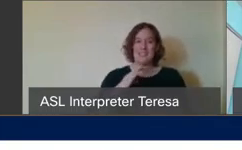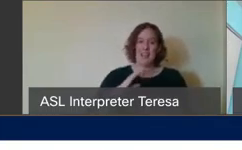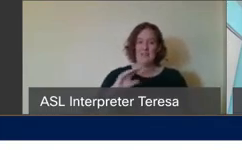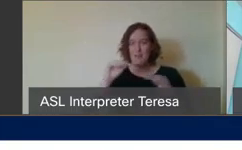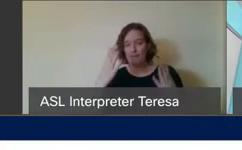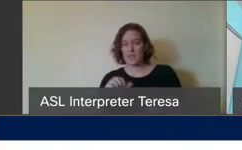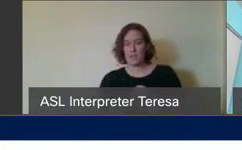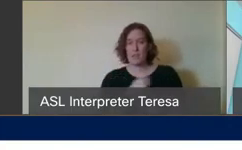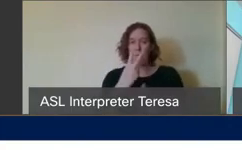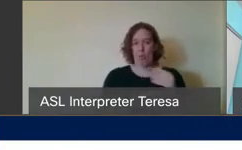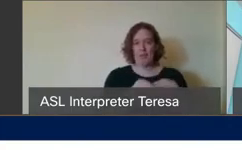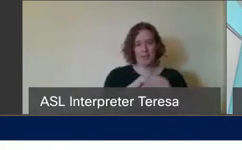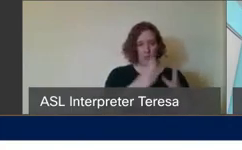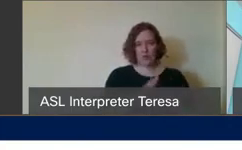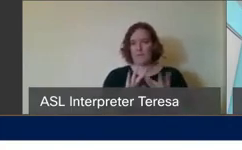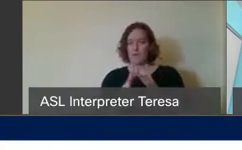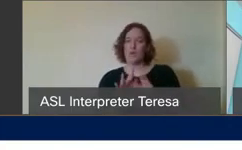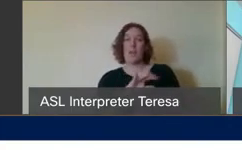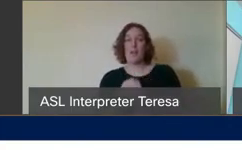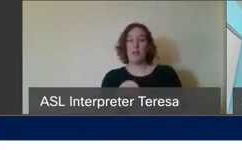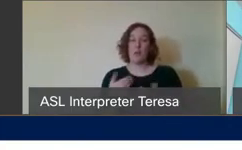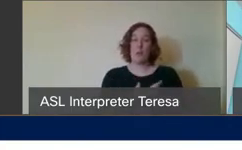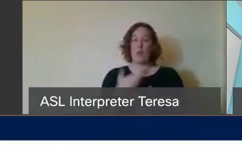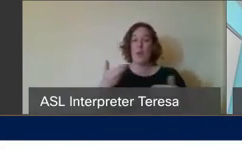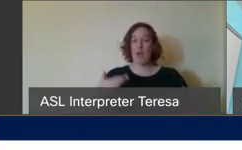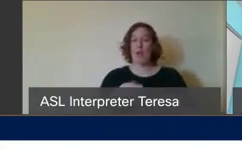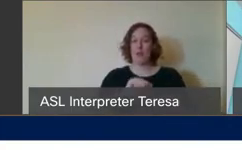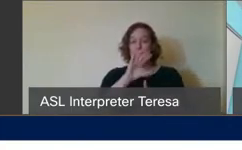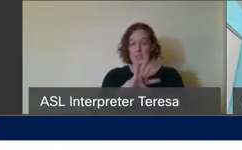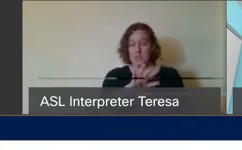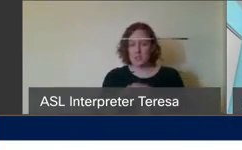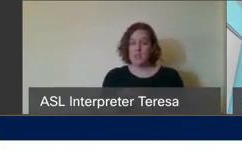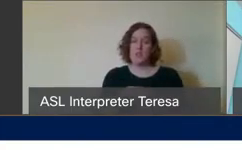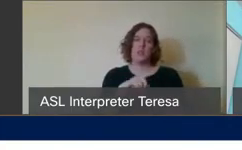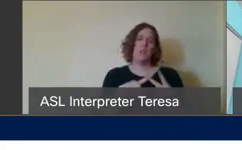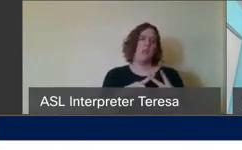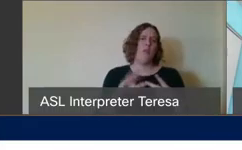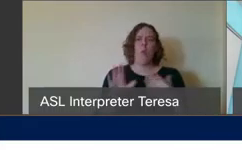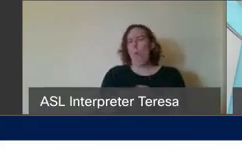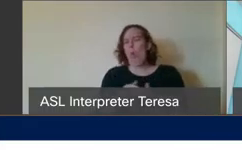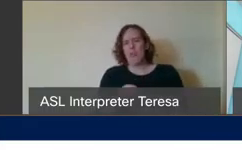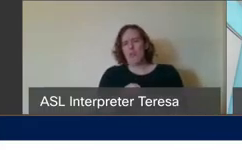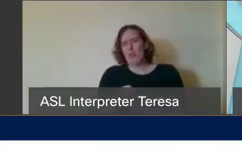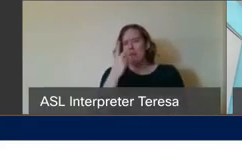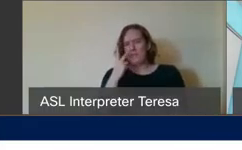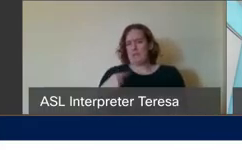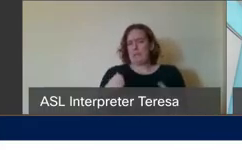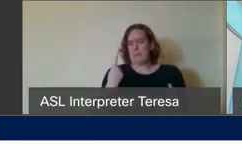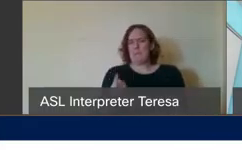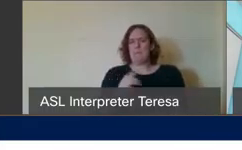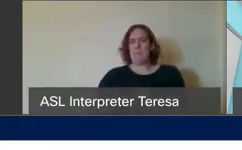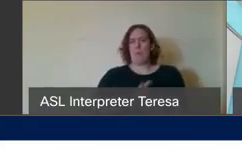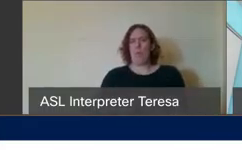person. That includes new hire orientation, all of the trainings that you've seen since the pandemic